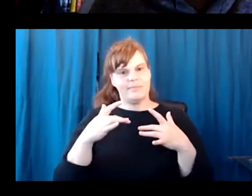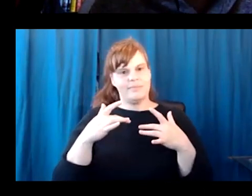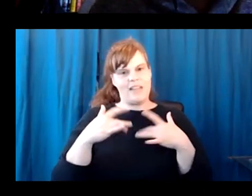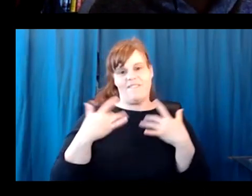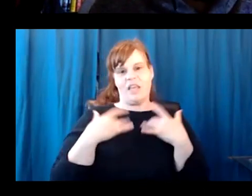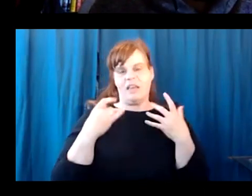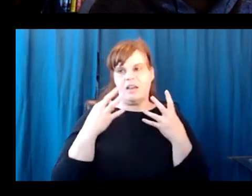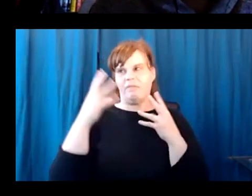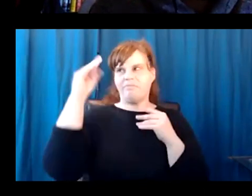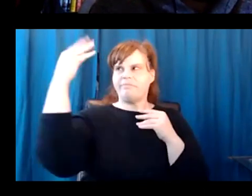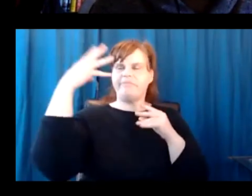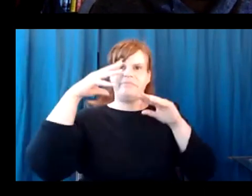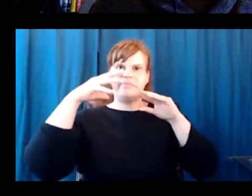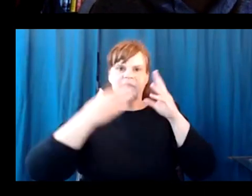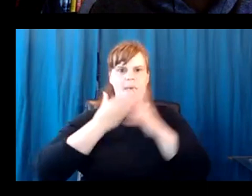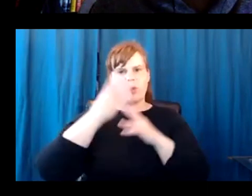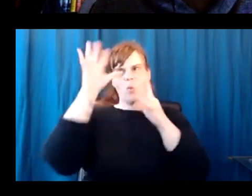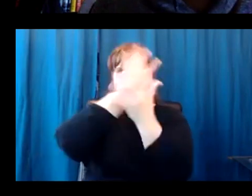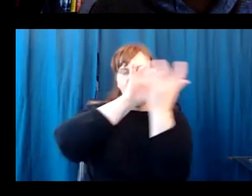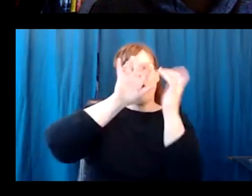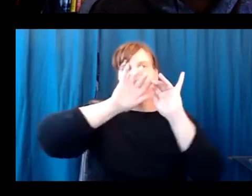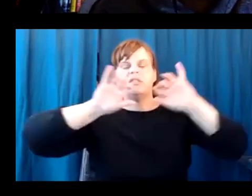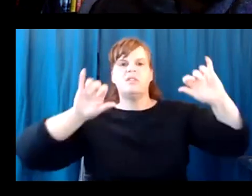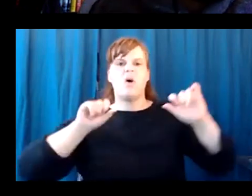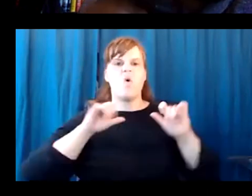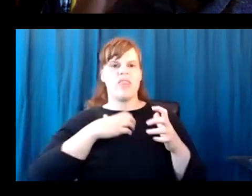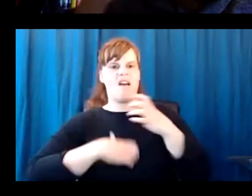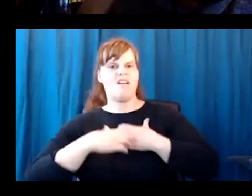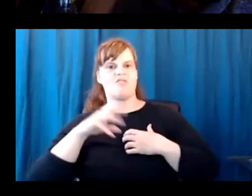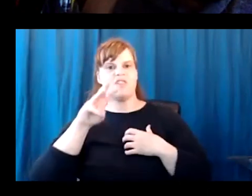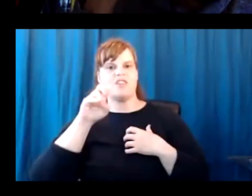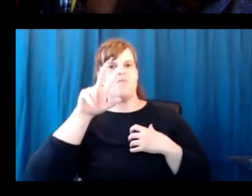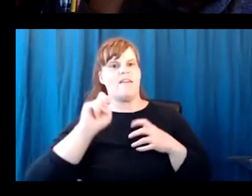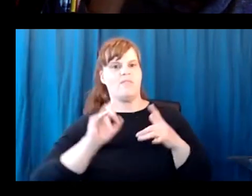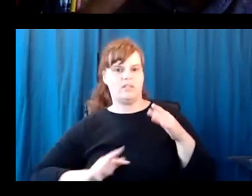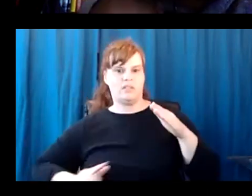the hungry way ocean laps up against the gigantic walls surrounding our cities.